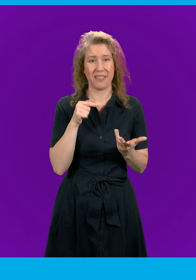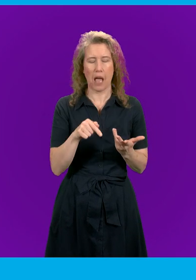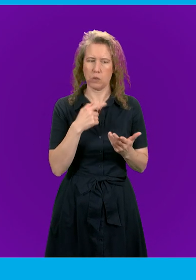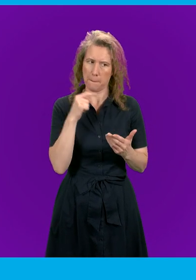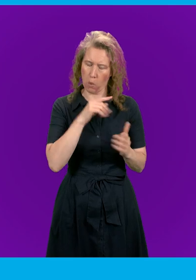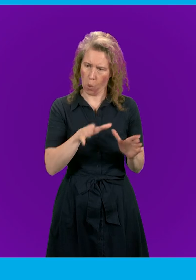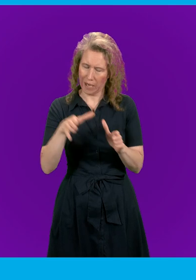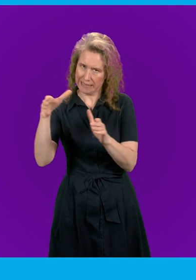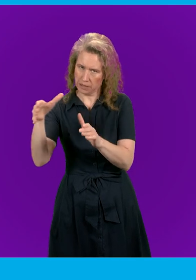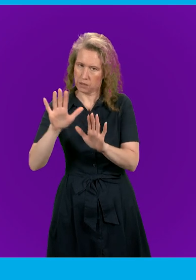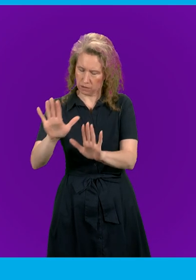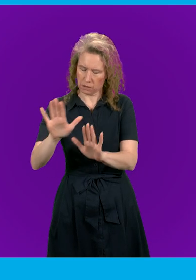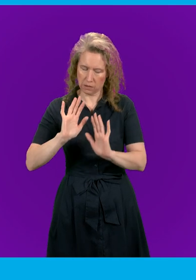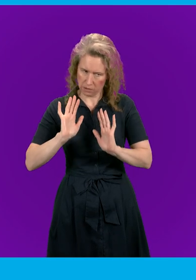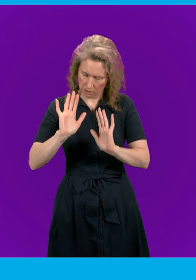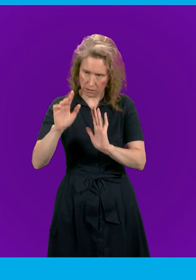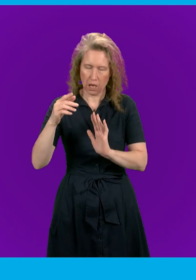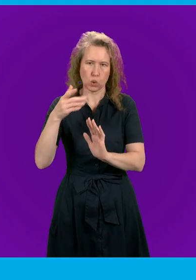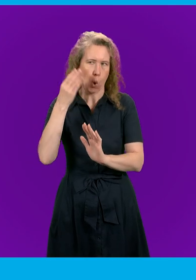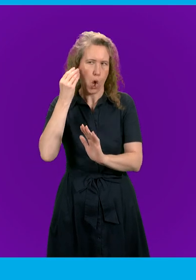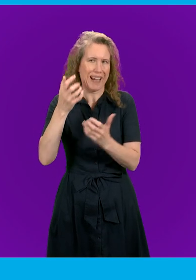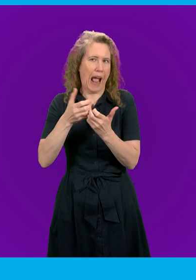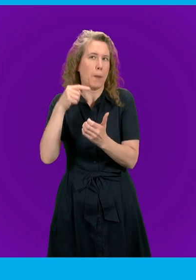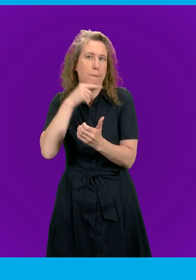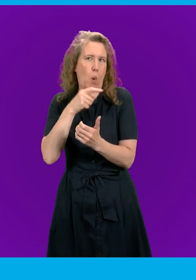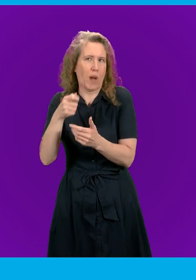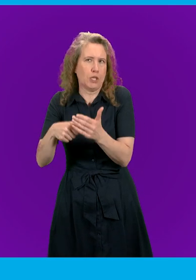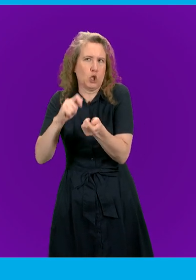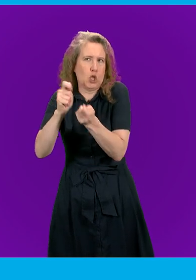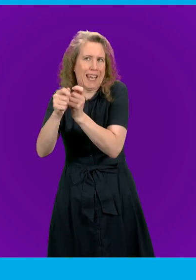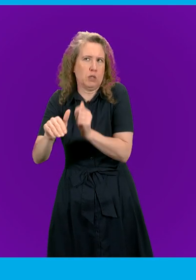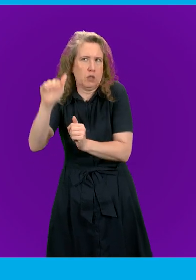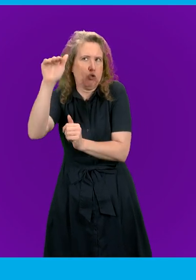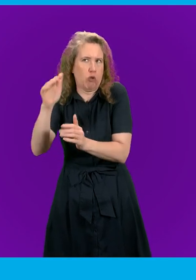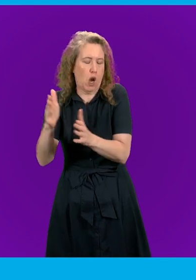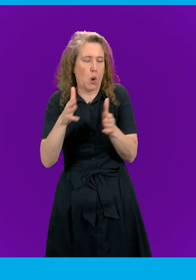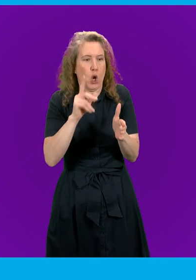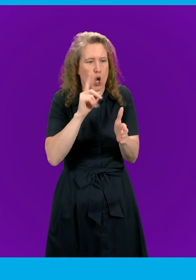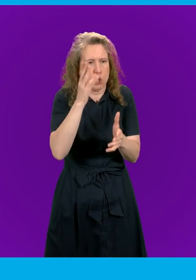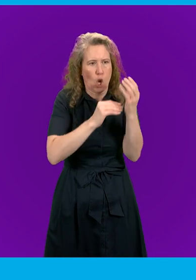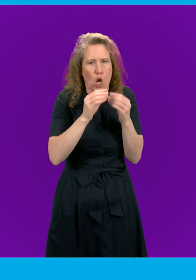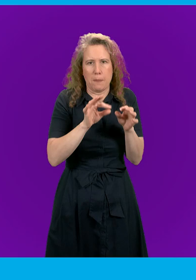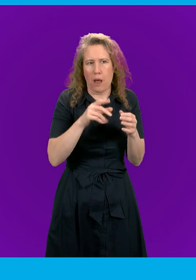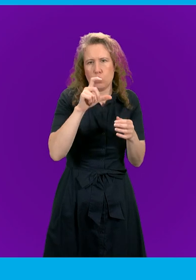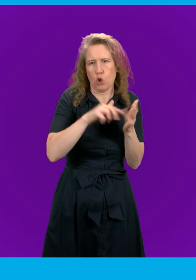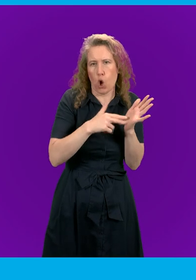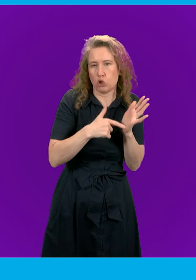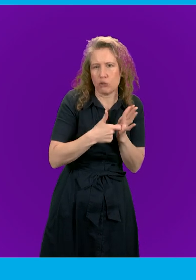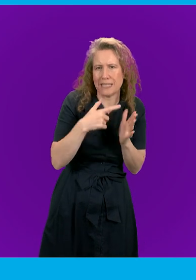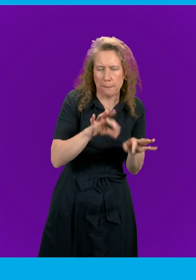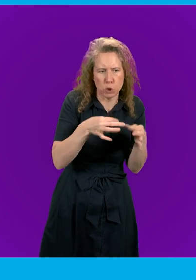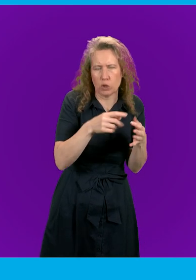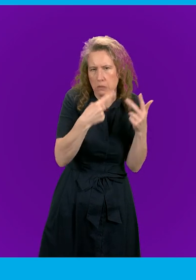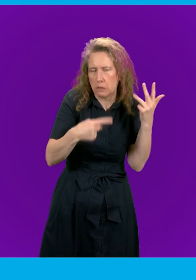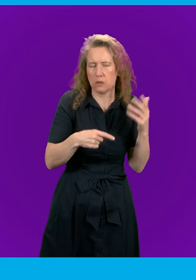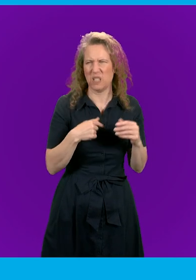boys went off to learn about, you know, how boys go through puberty, and girls went off to learn about contraception, and it was almost like we were these different